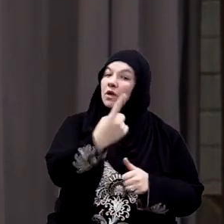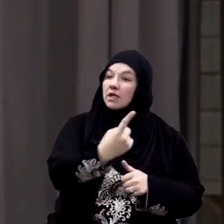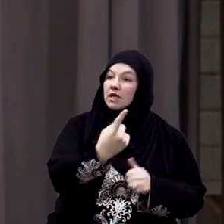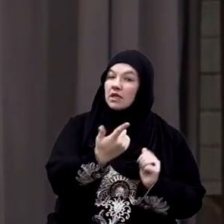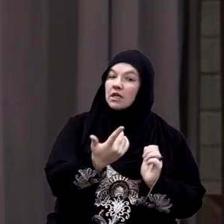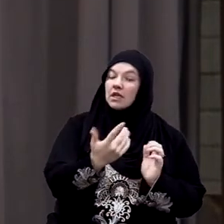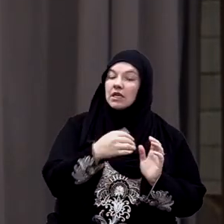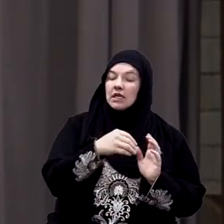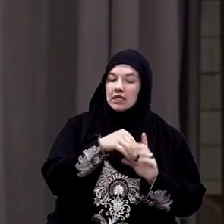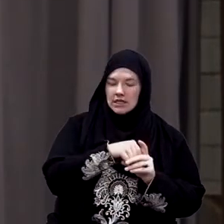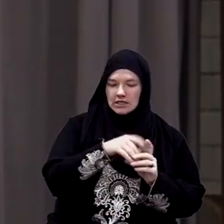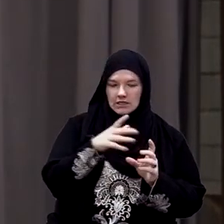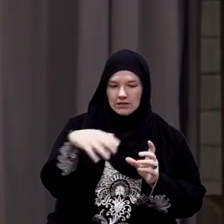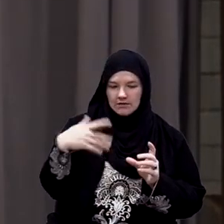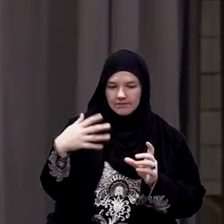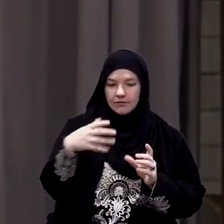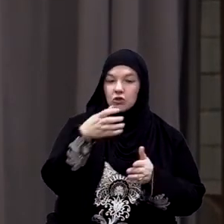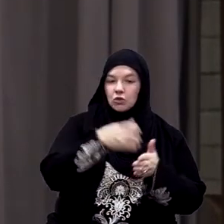is in the